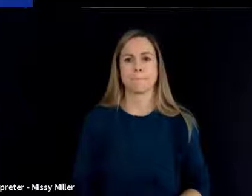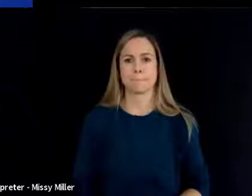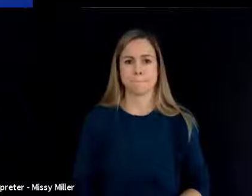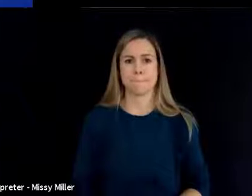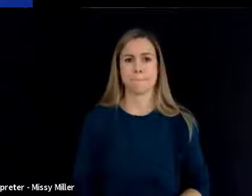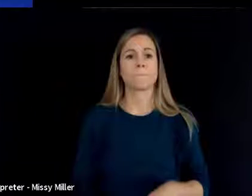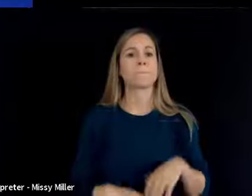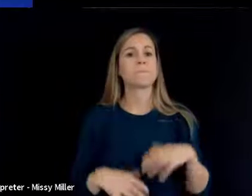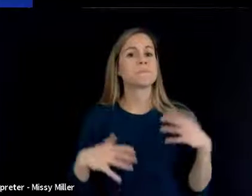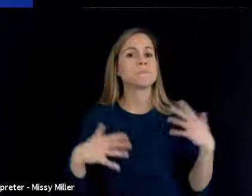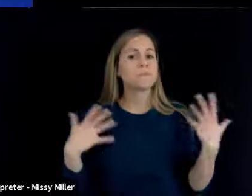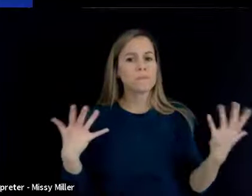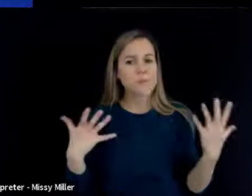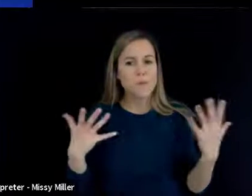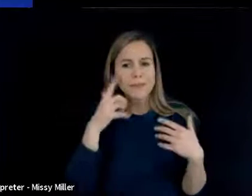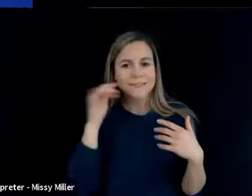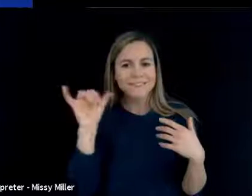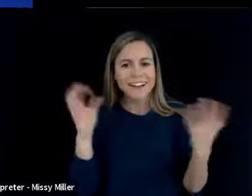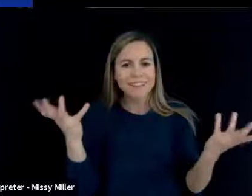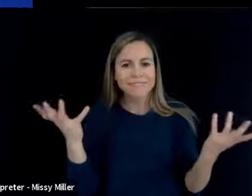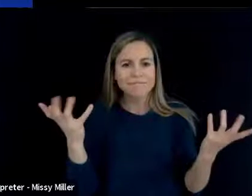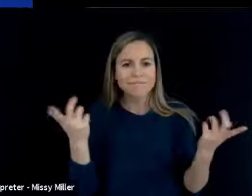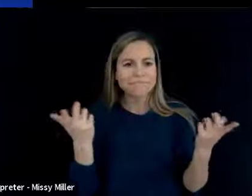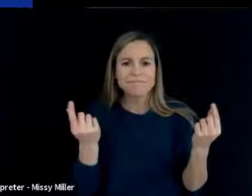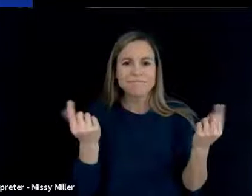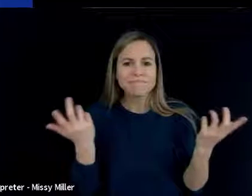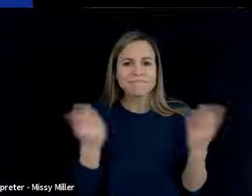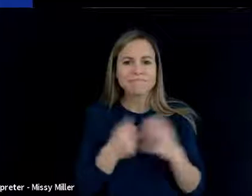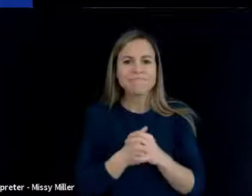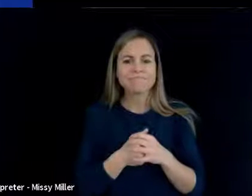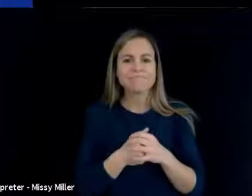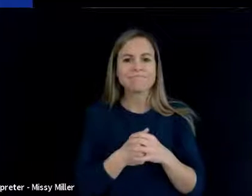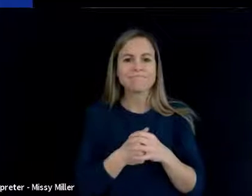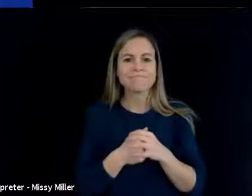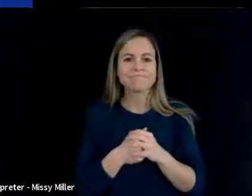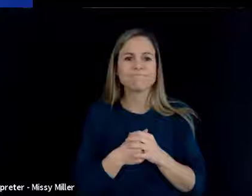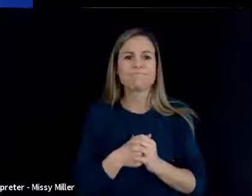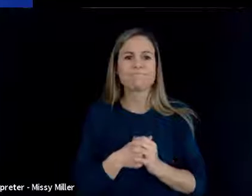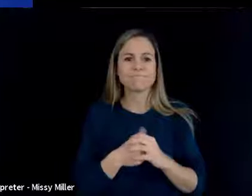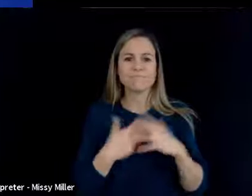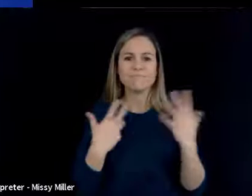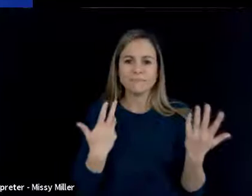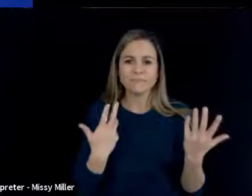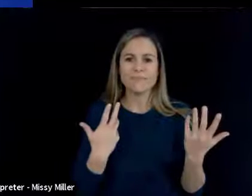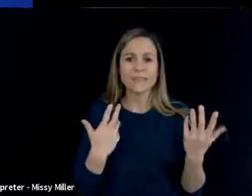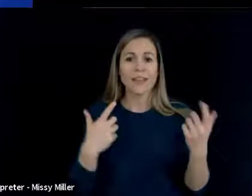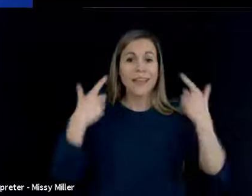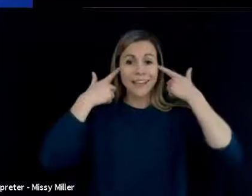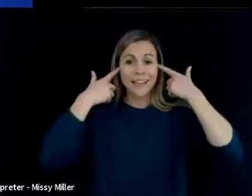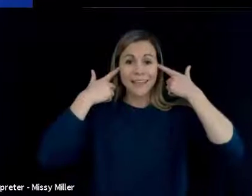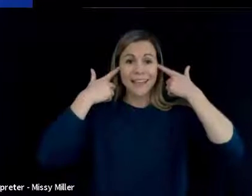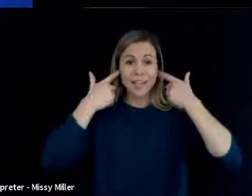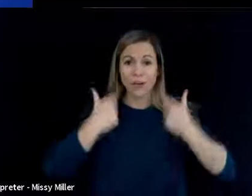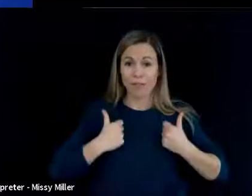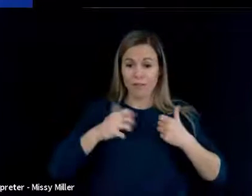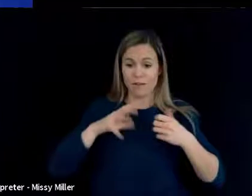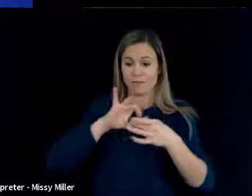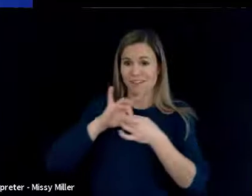What is it like? We could sort of say yes. Is there hearing loss in charge?